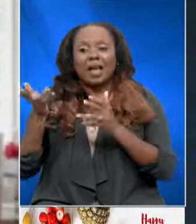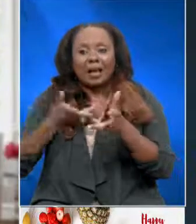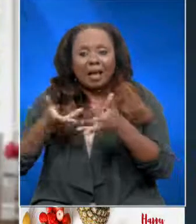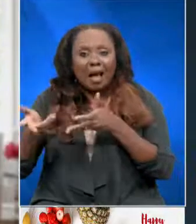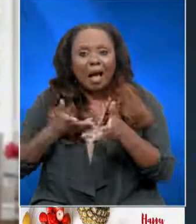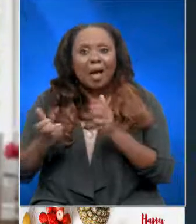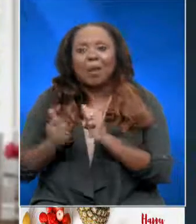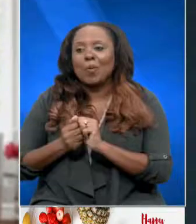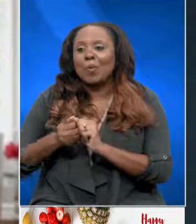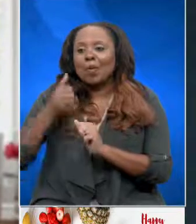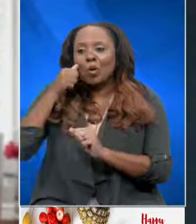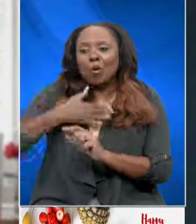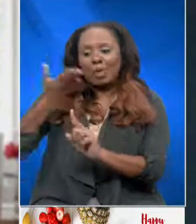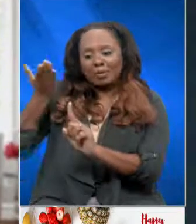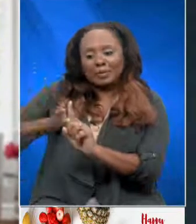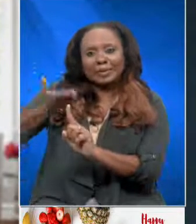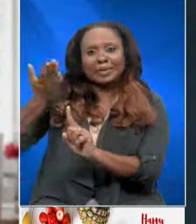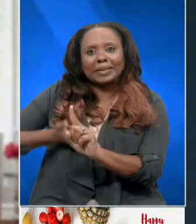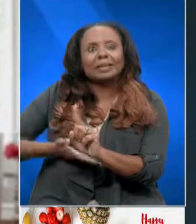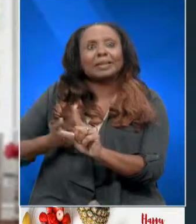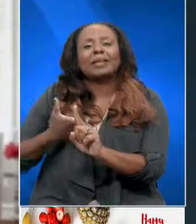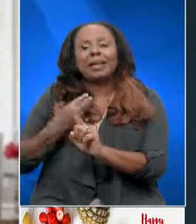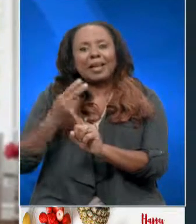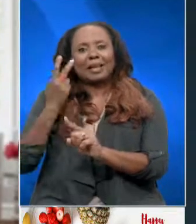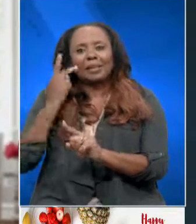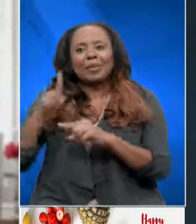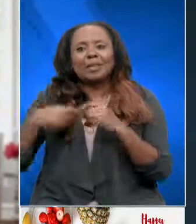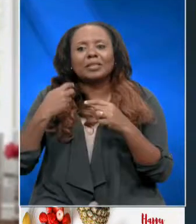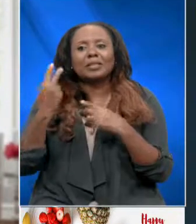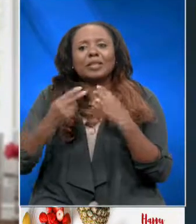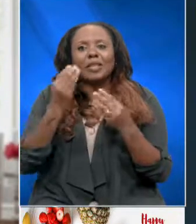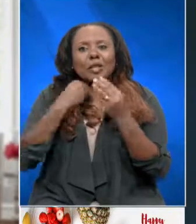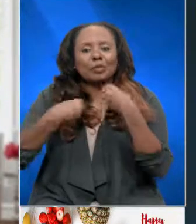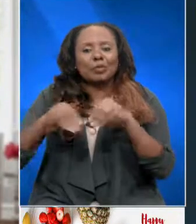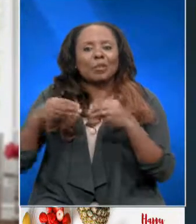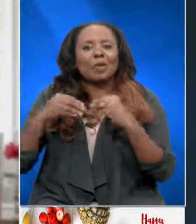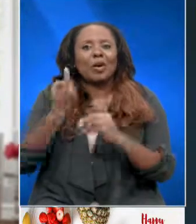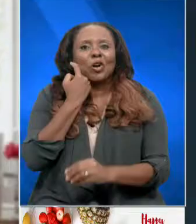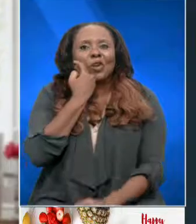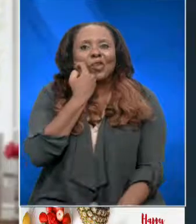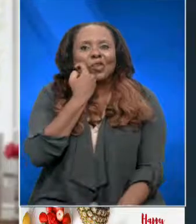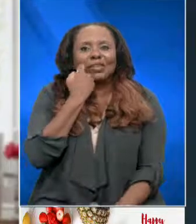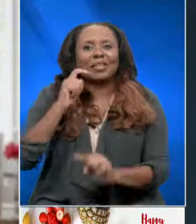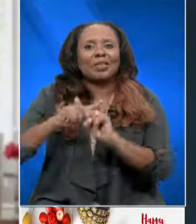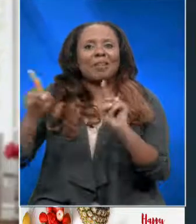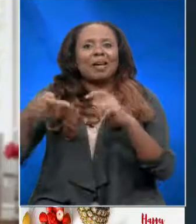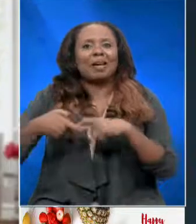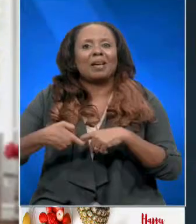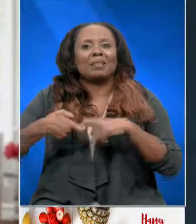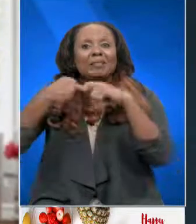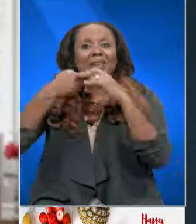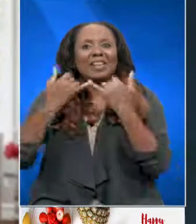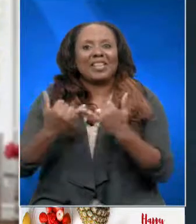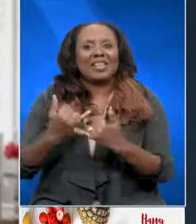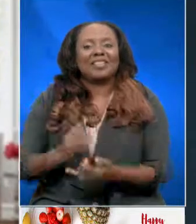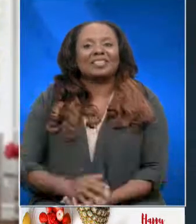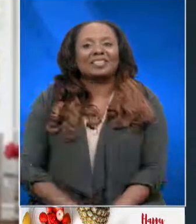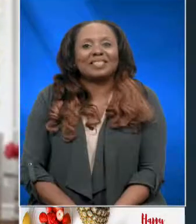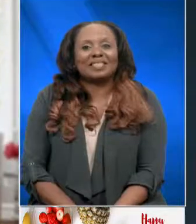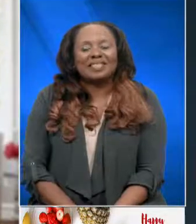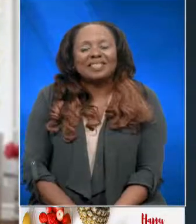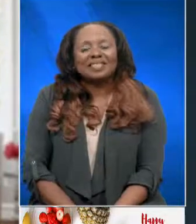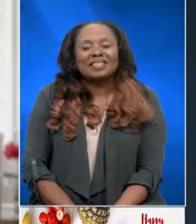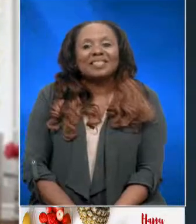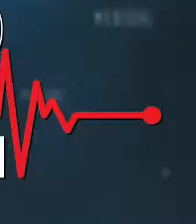we will see just what she discovered when she visited the supermarket and looked at those labels after